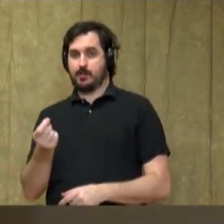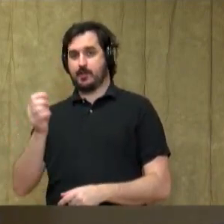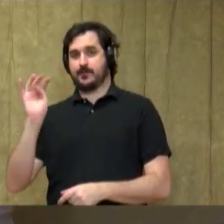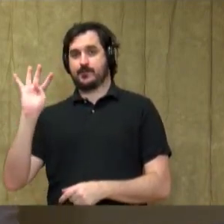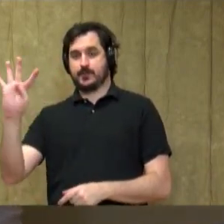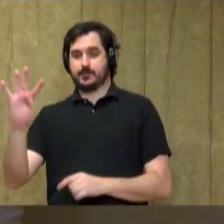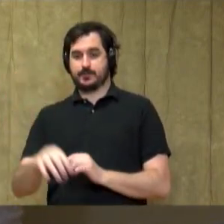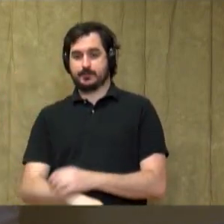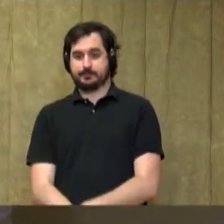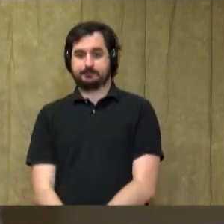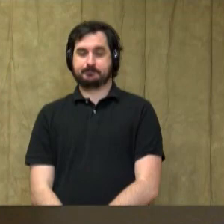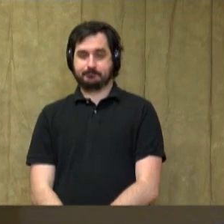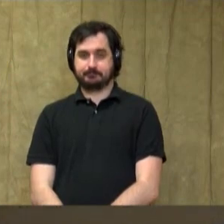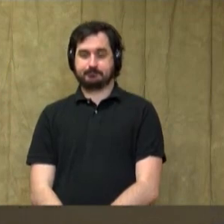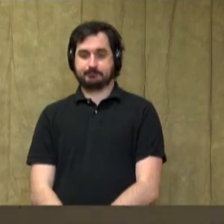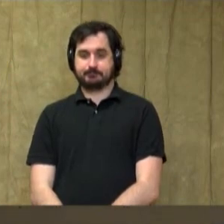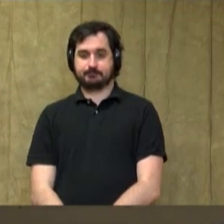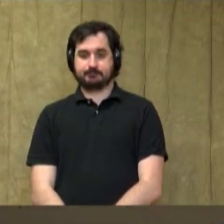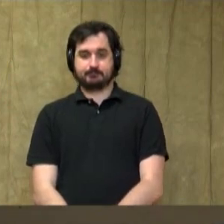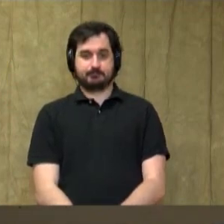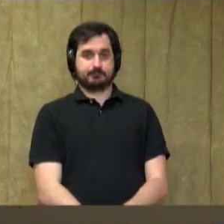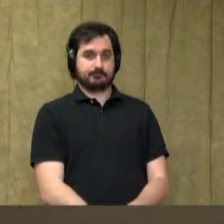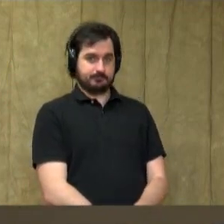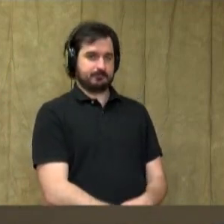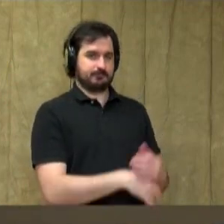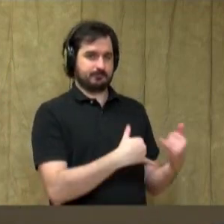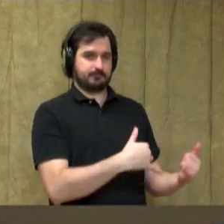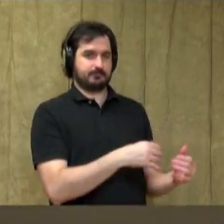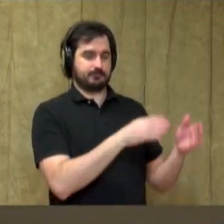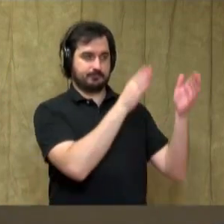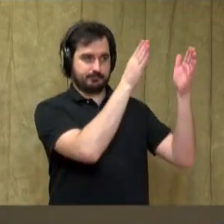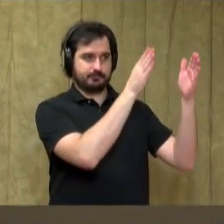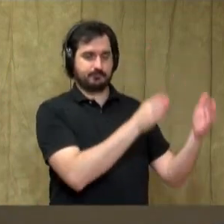4. My next